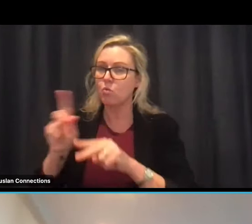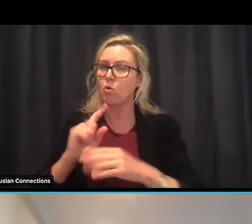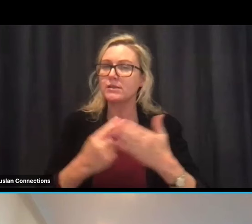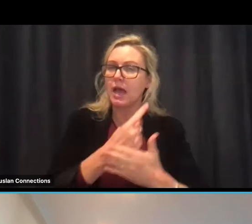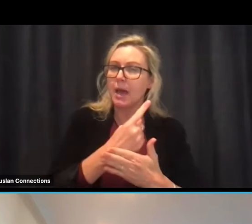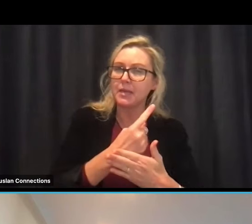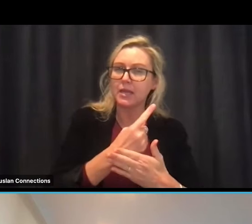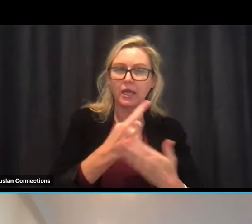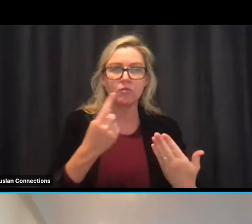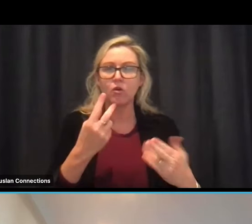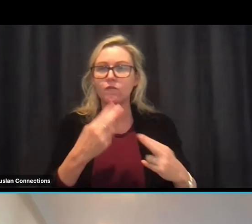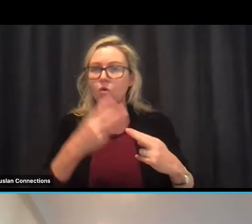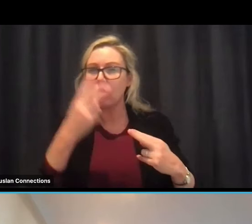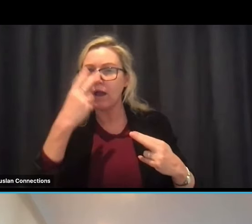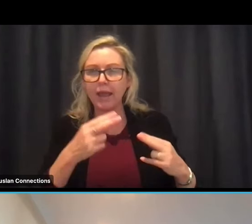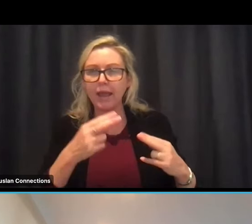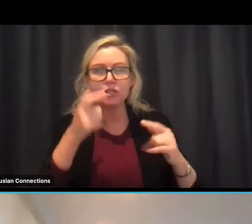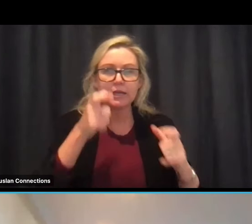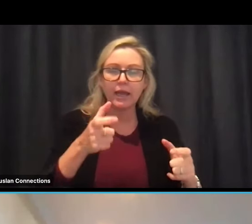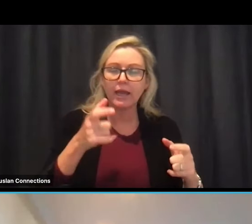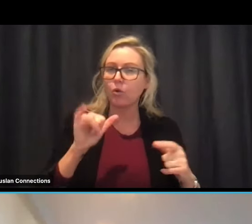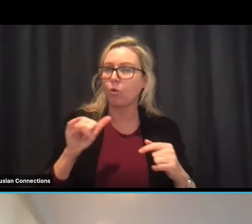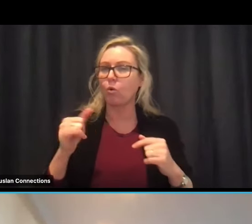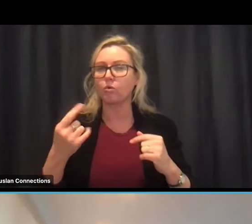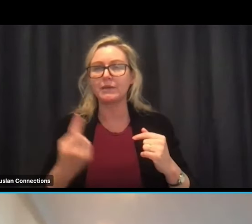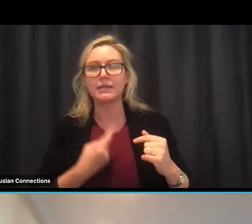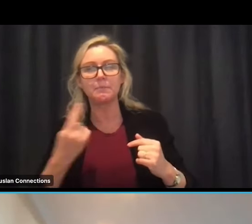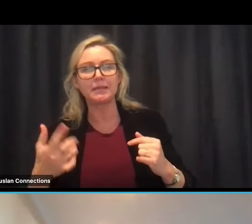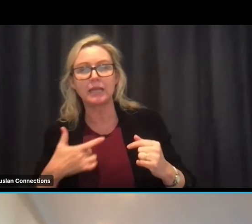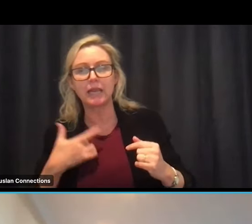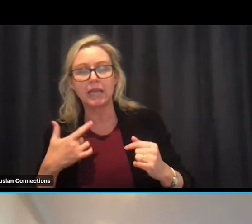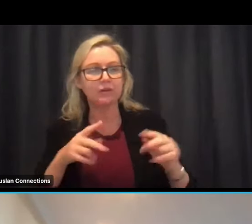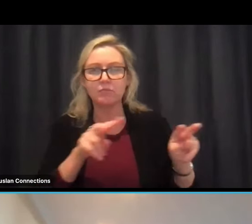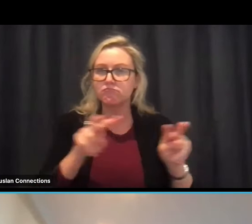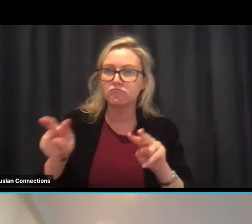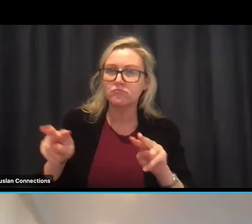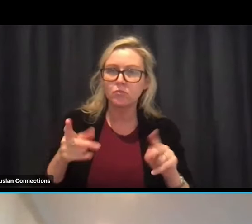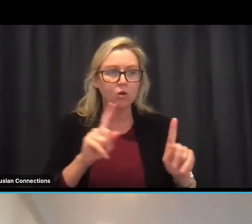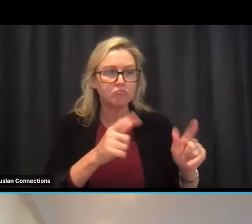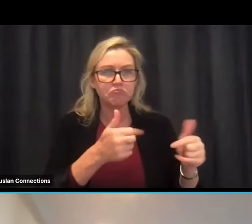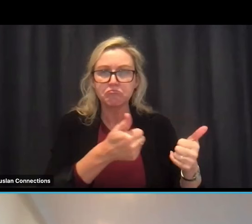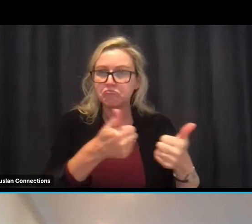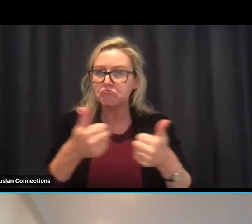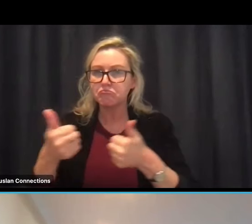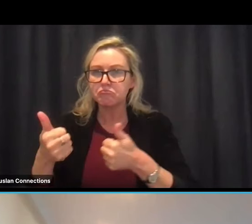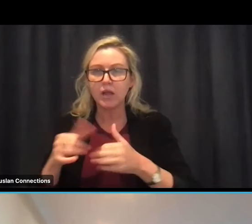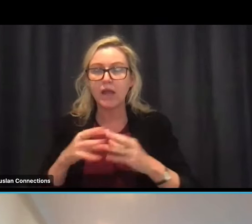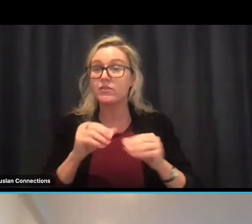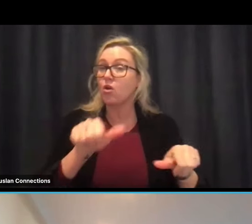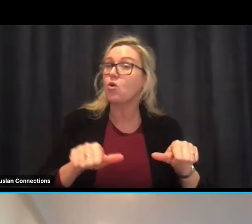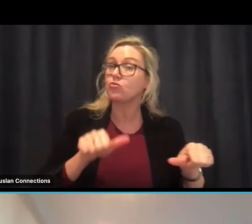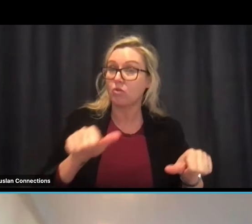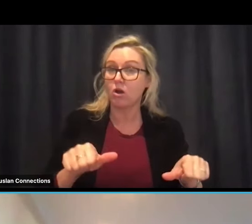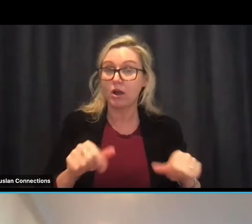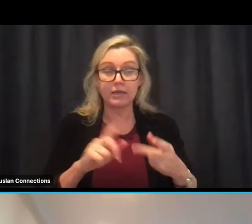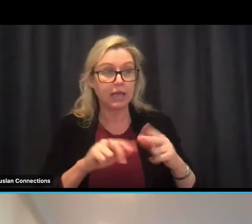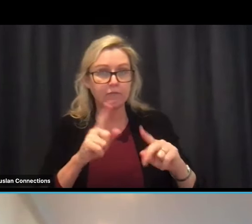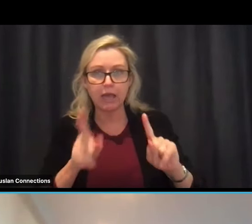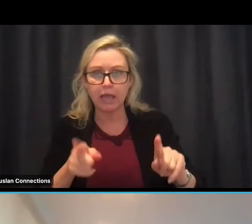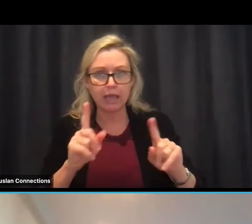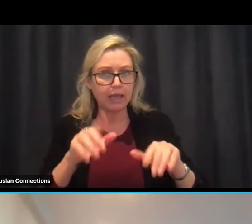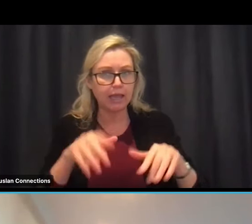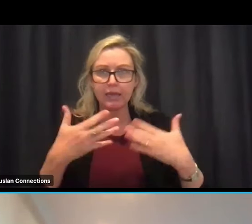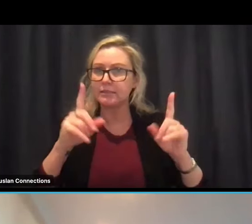overall liquidity ratio of the sector? What is the capital adequacy? And what lines of credit are required? So